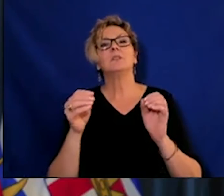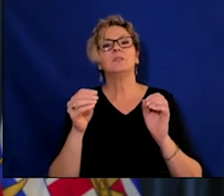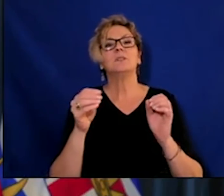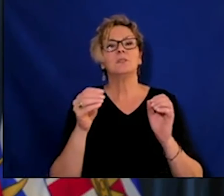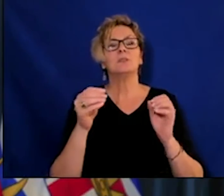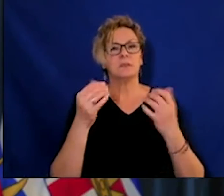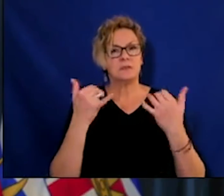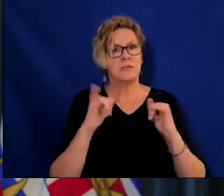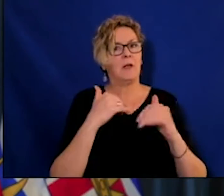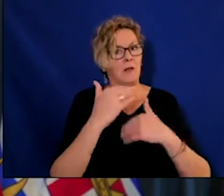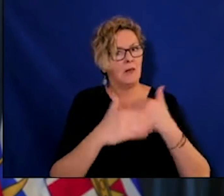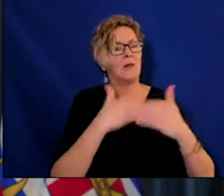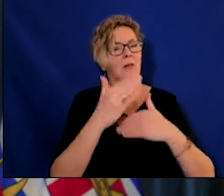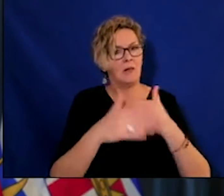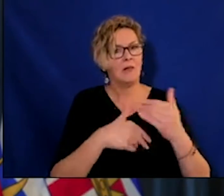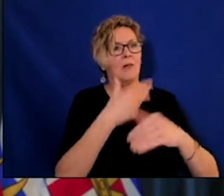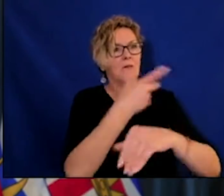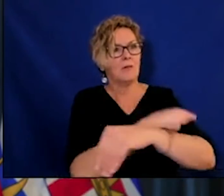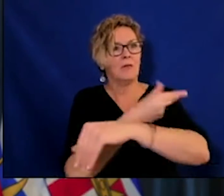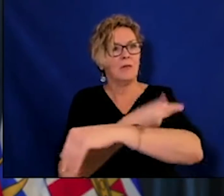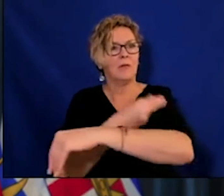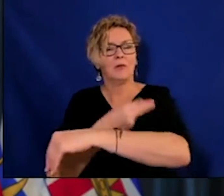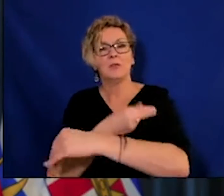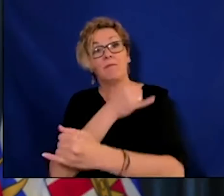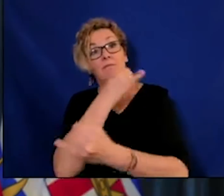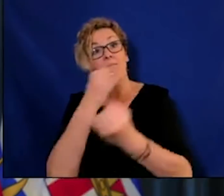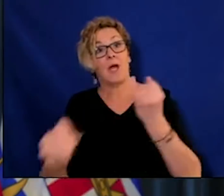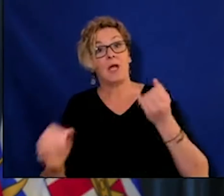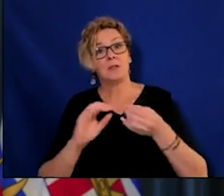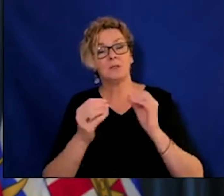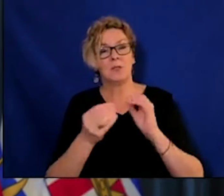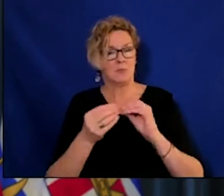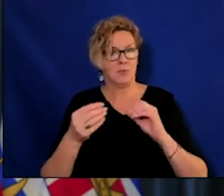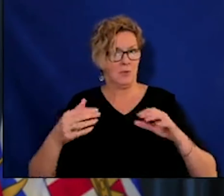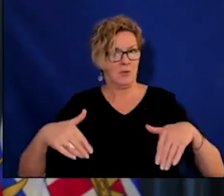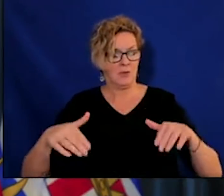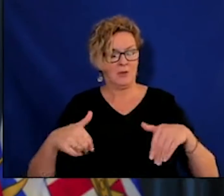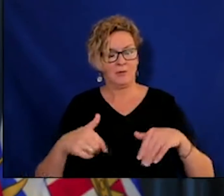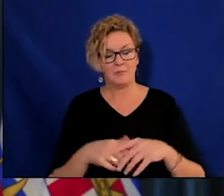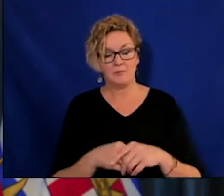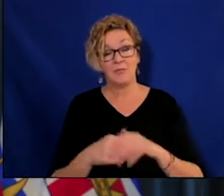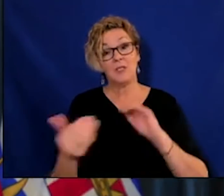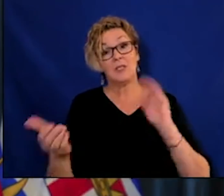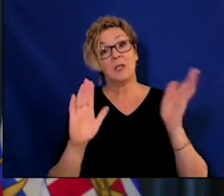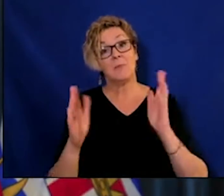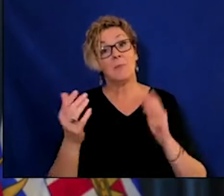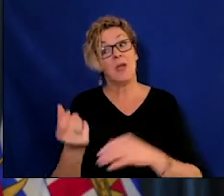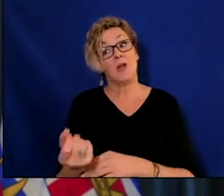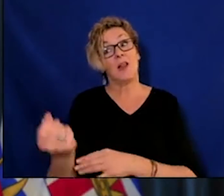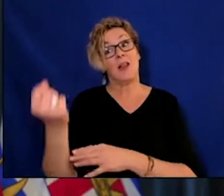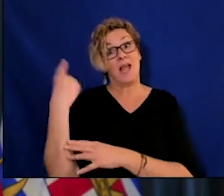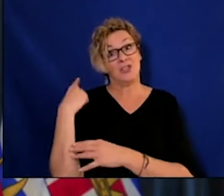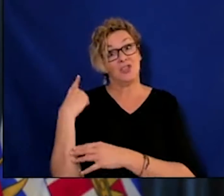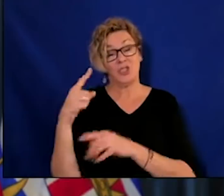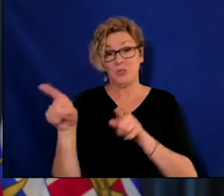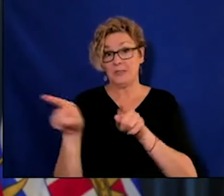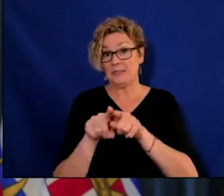And just to give you some measure of comparison in that regard, last year at this time, or as of November